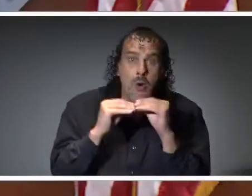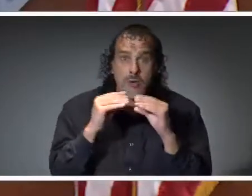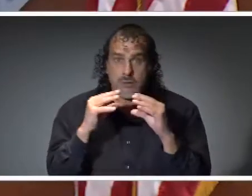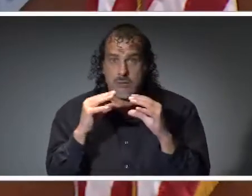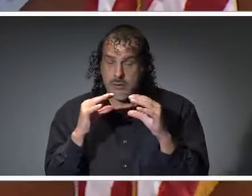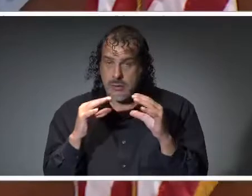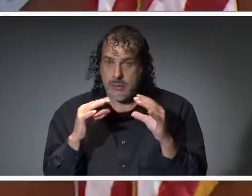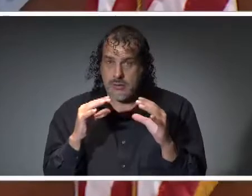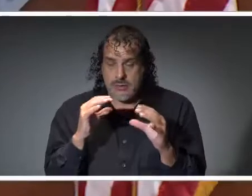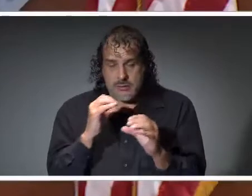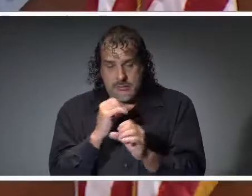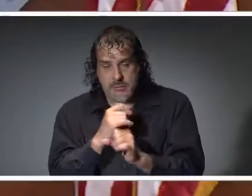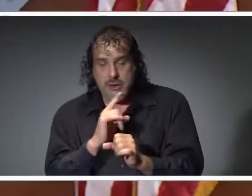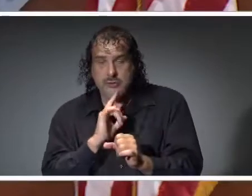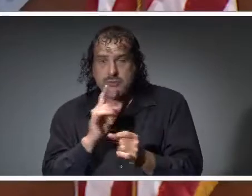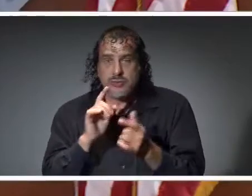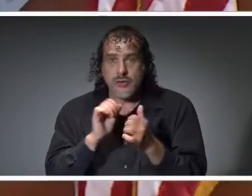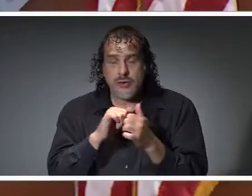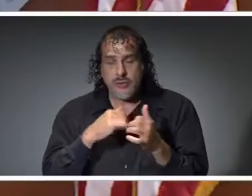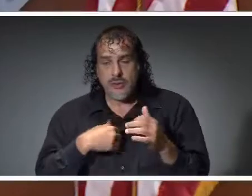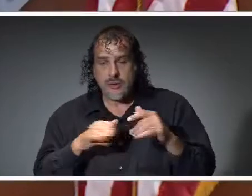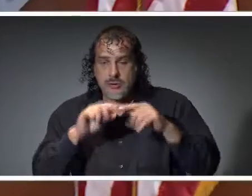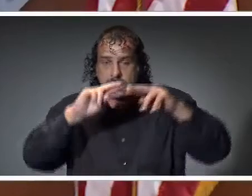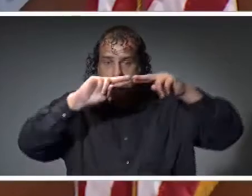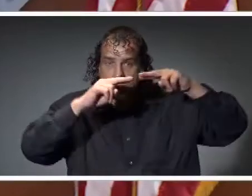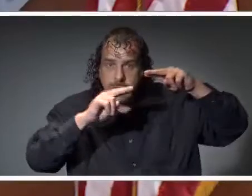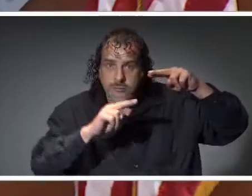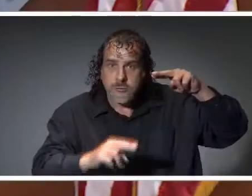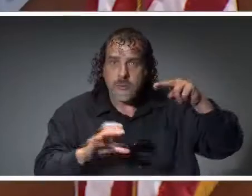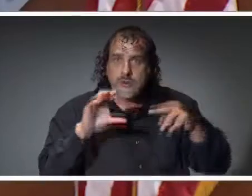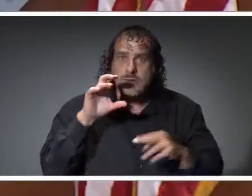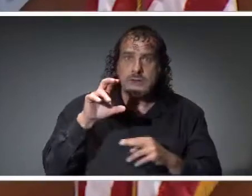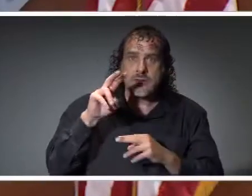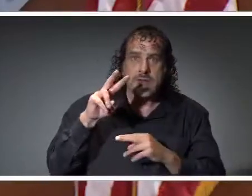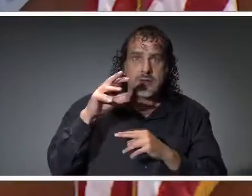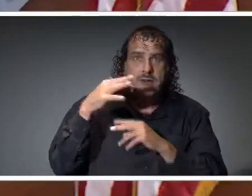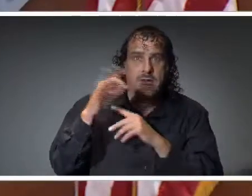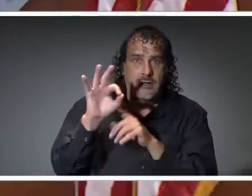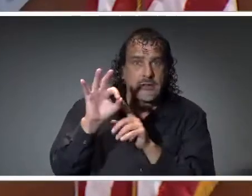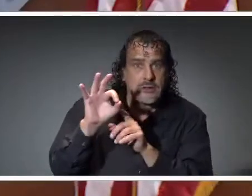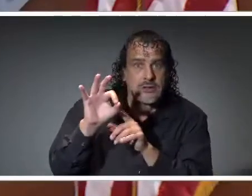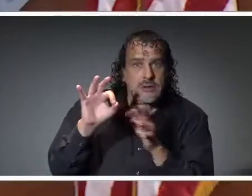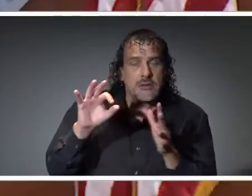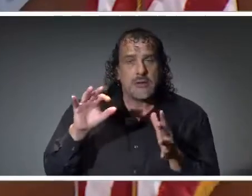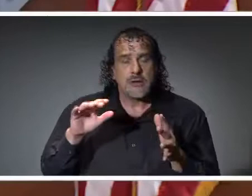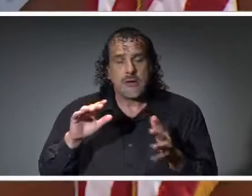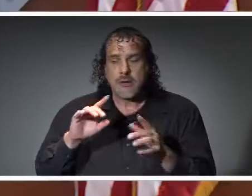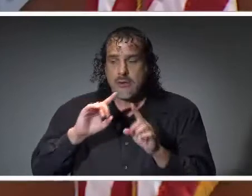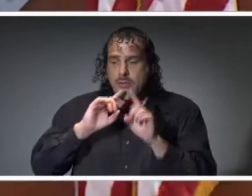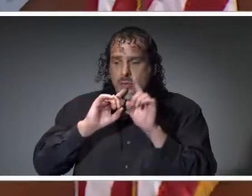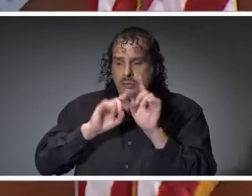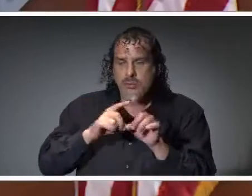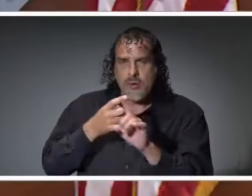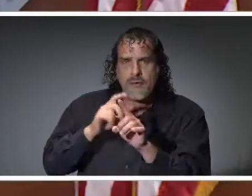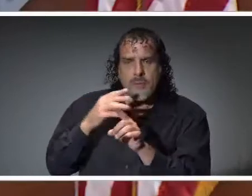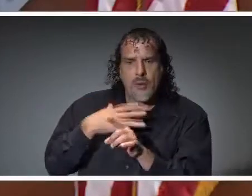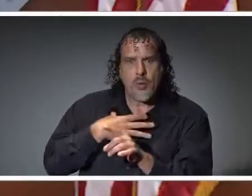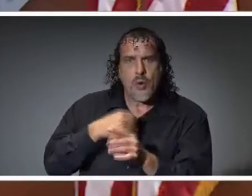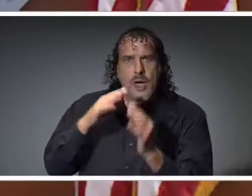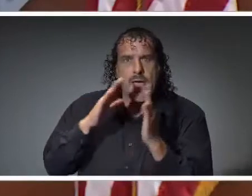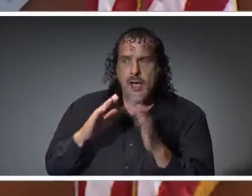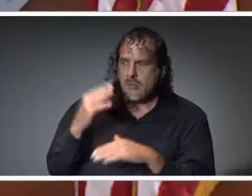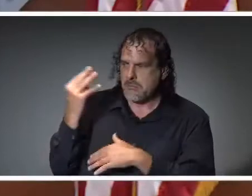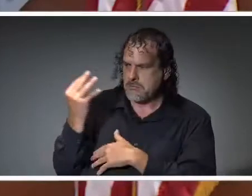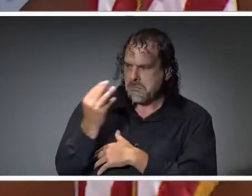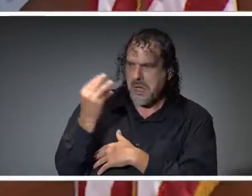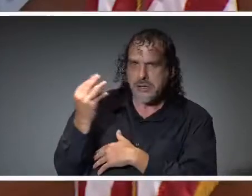to stamp down COVID-19. In the report that we got from the White House on Monday, we had